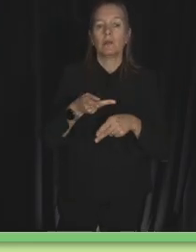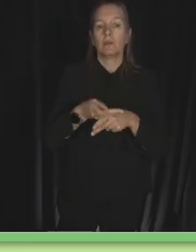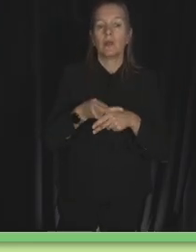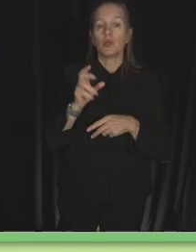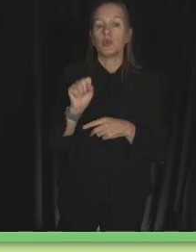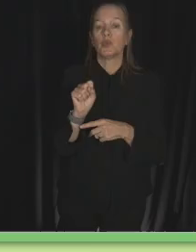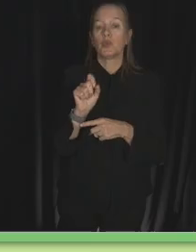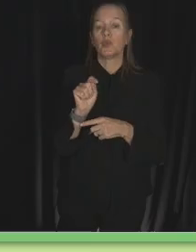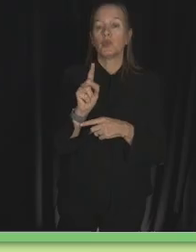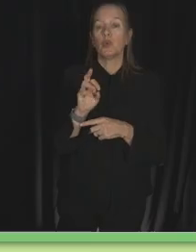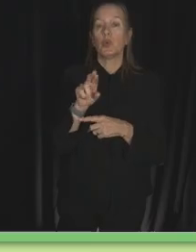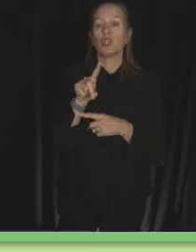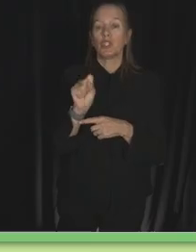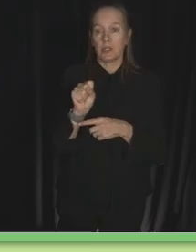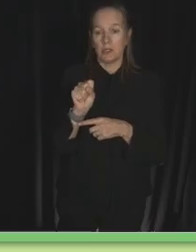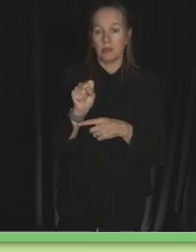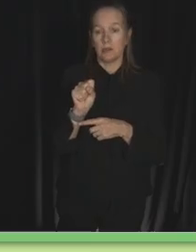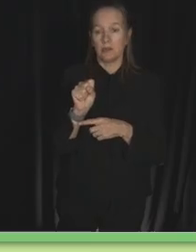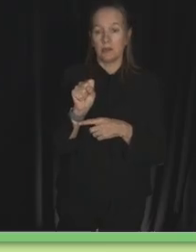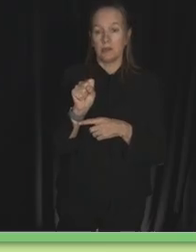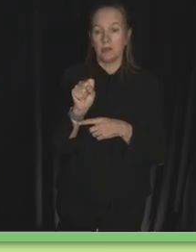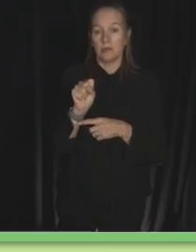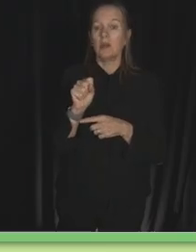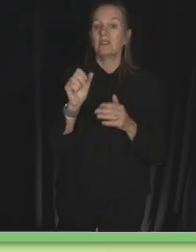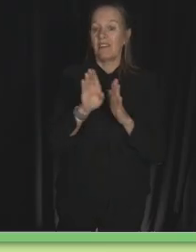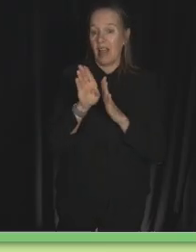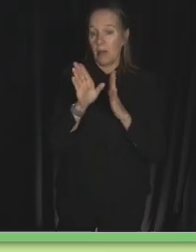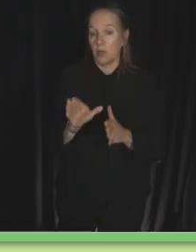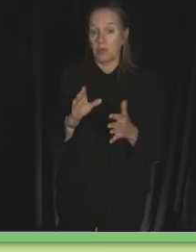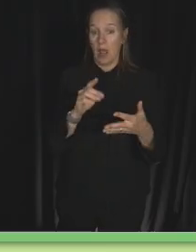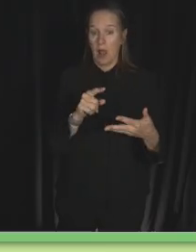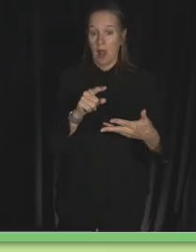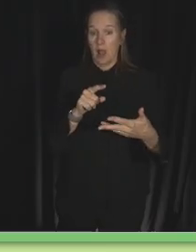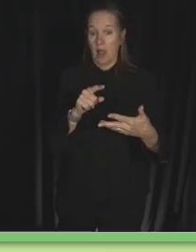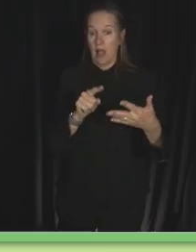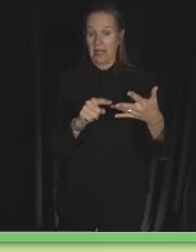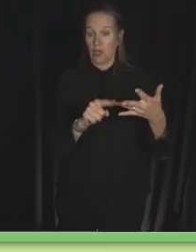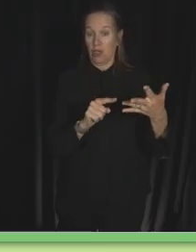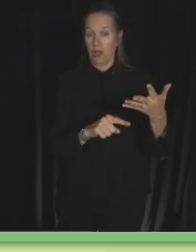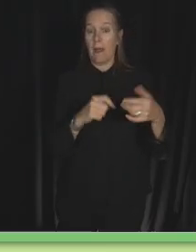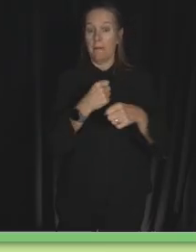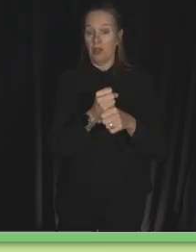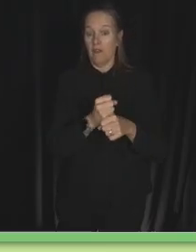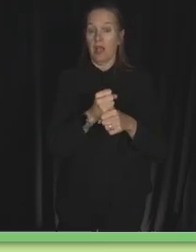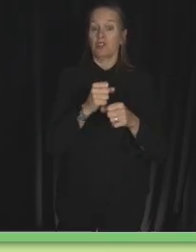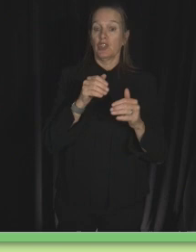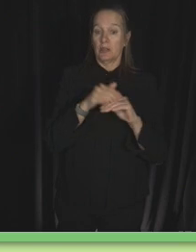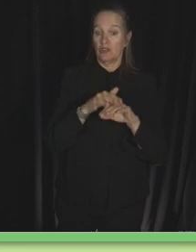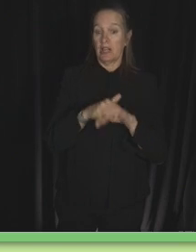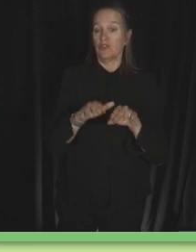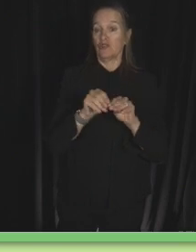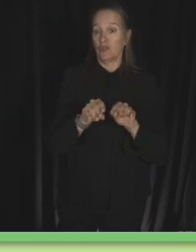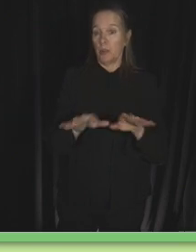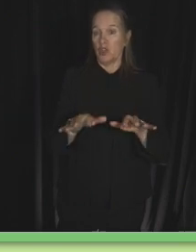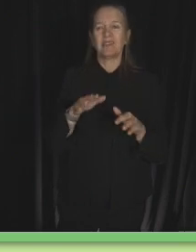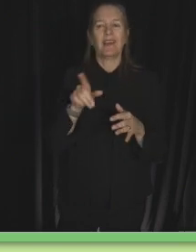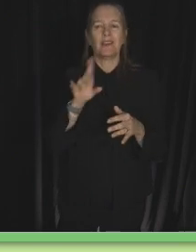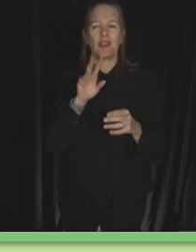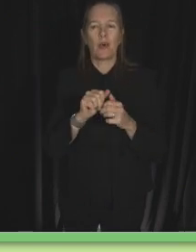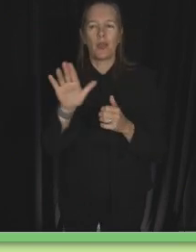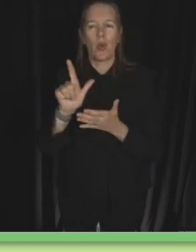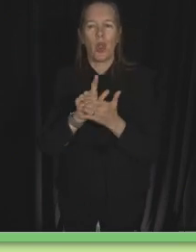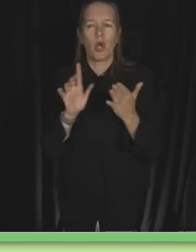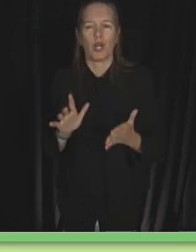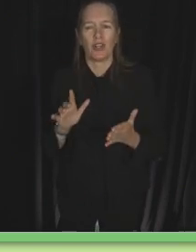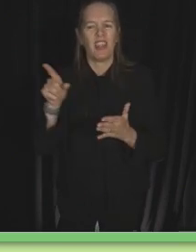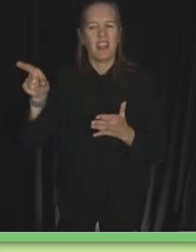about, manufacturers, integrators, distributors. If you're one of those last three ones, talk to your company lawyers. They know how to deal with those things. We don't have to worry about